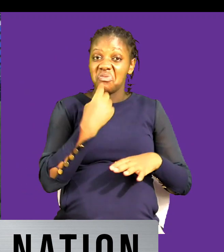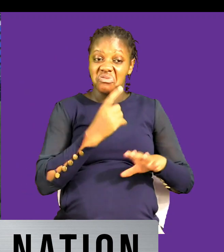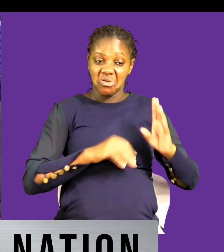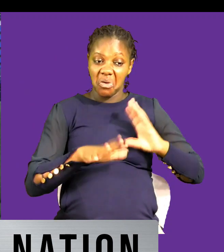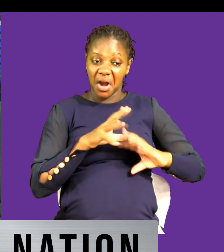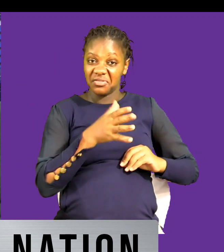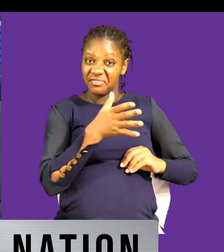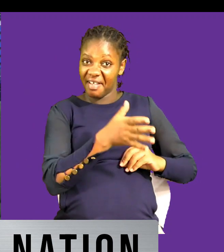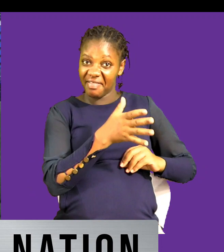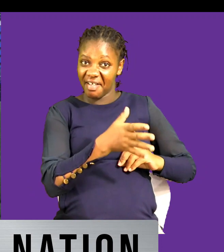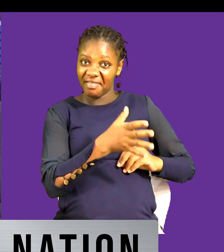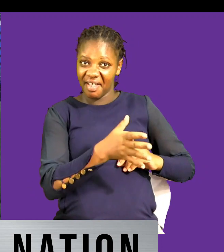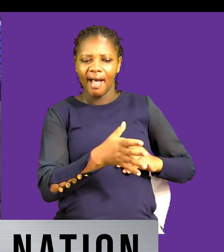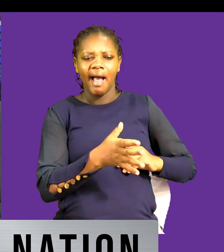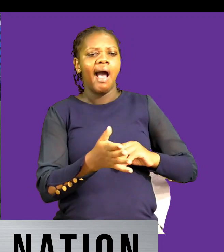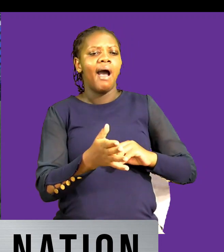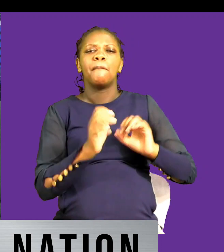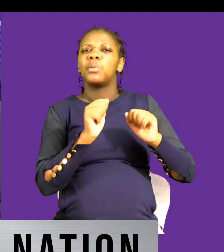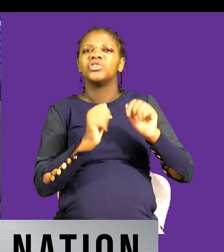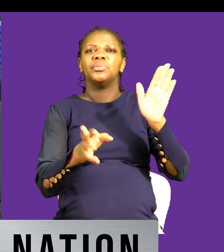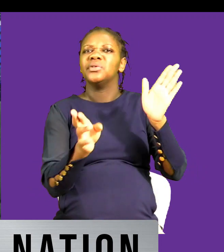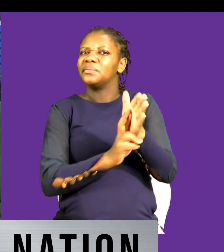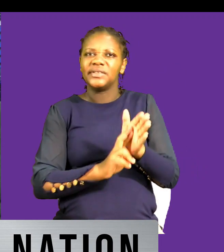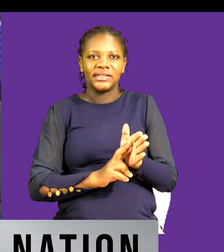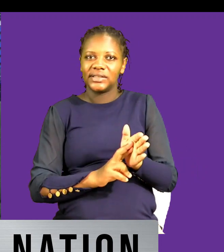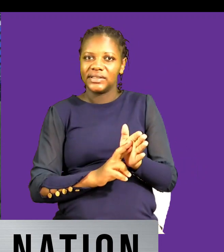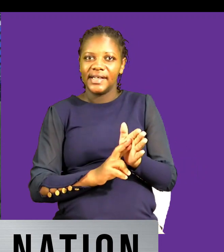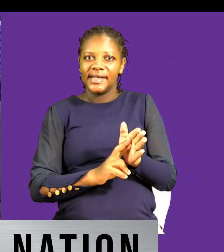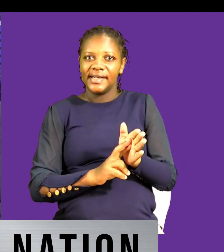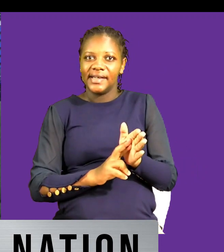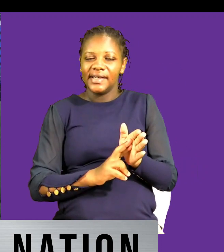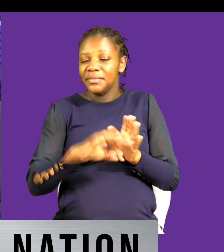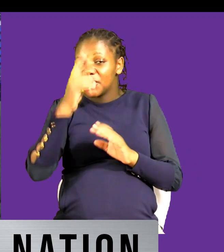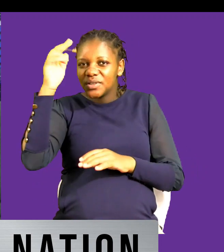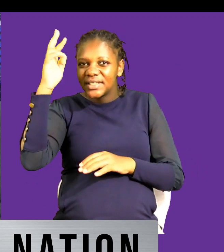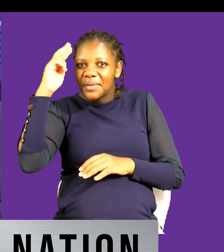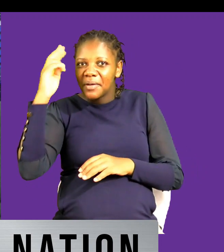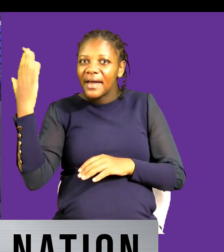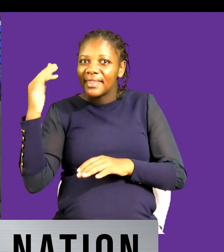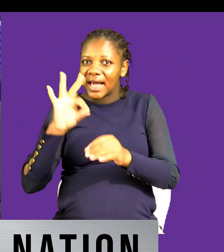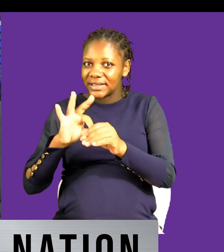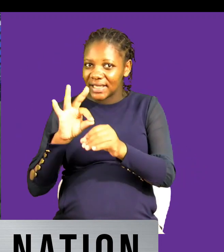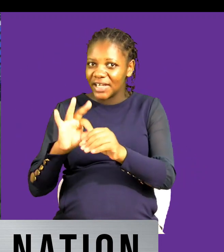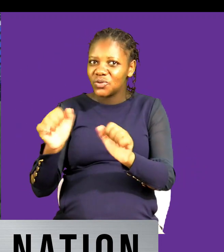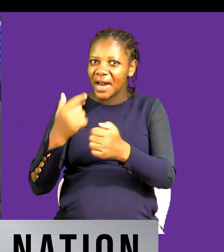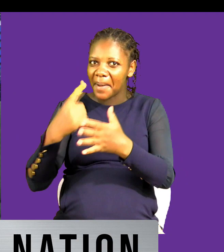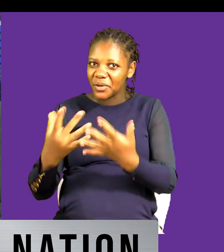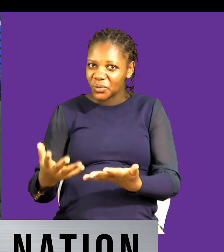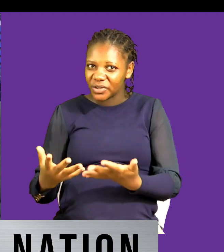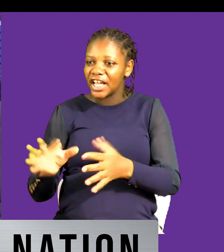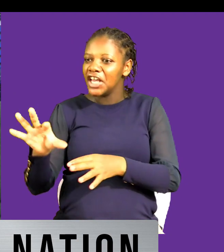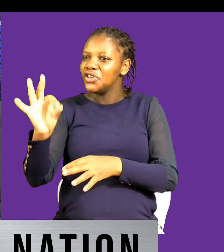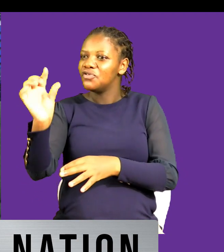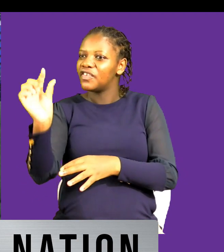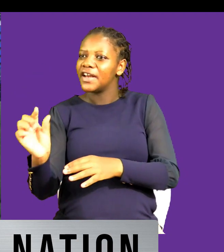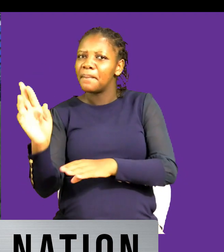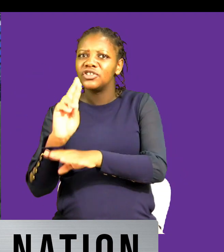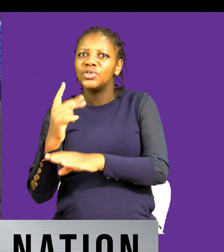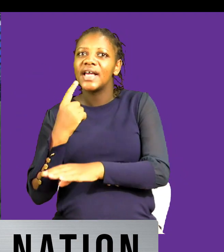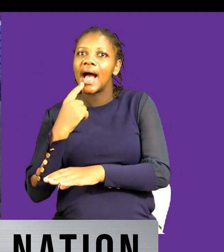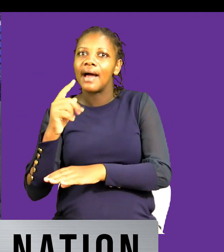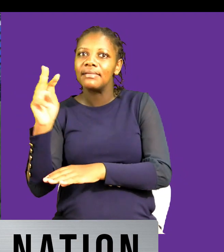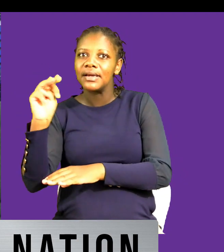use those proceeds again to get elected. Jonah, the last elections, you find that somebody uses 100 million to be